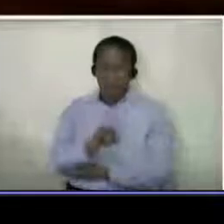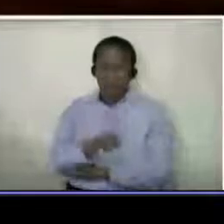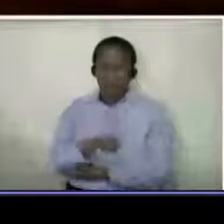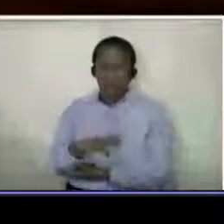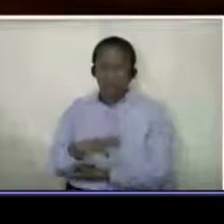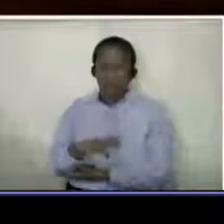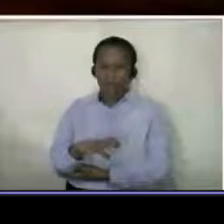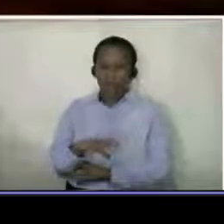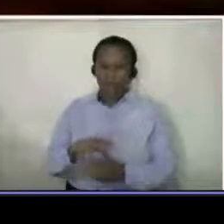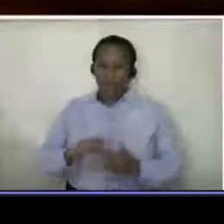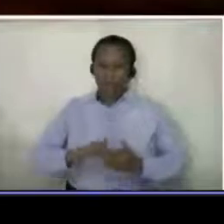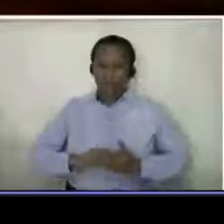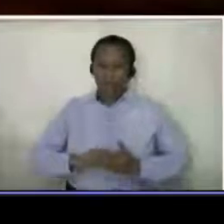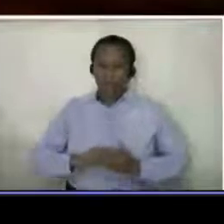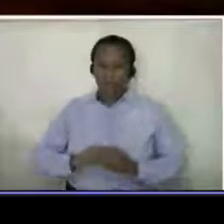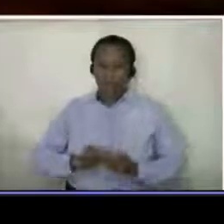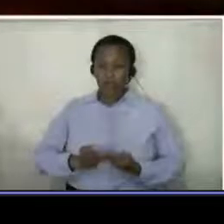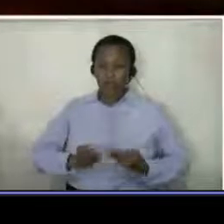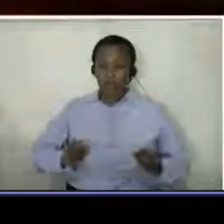this House.